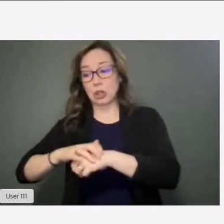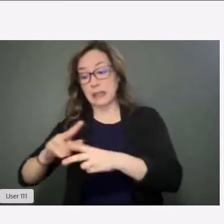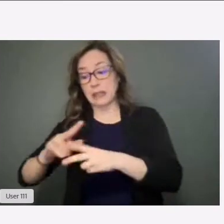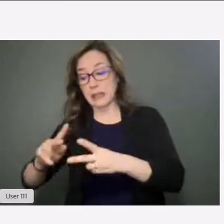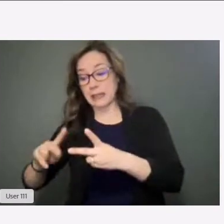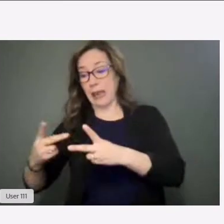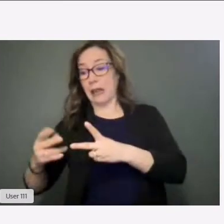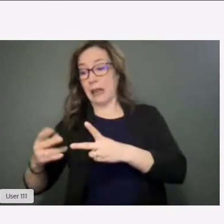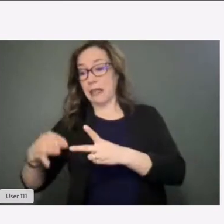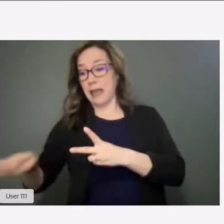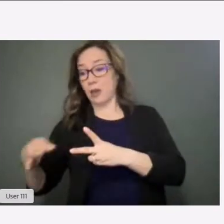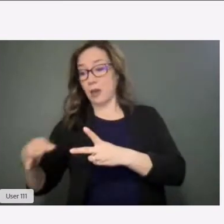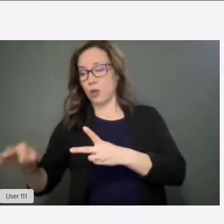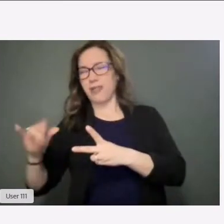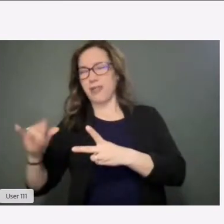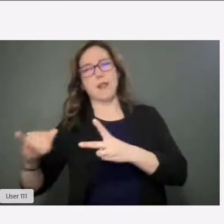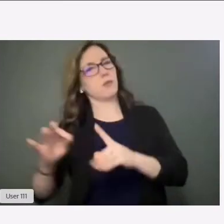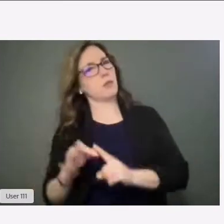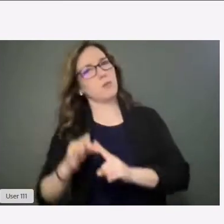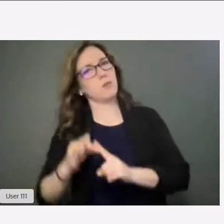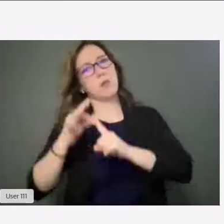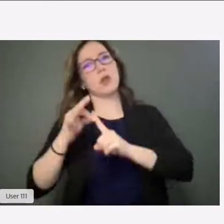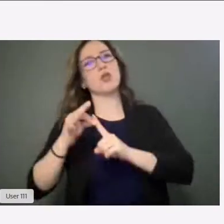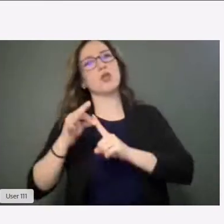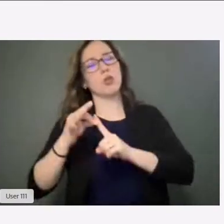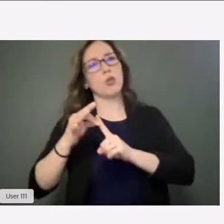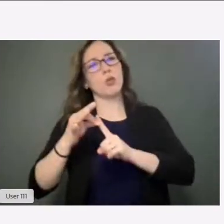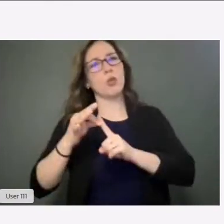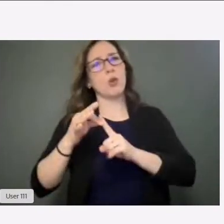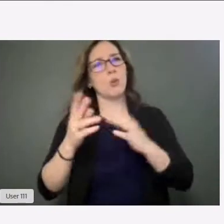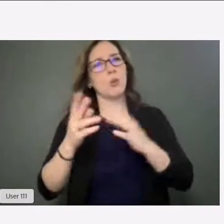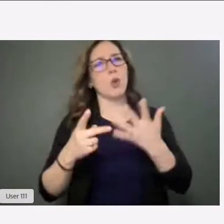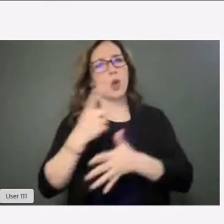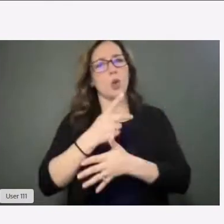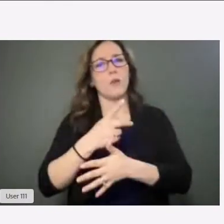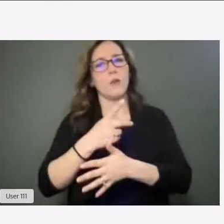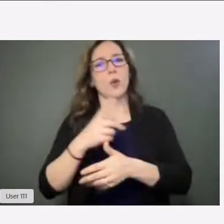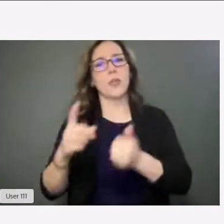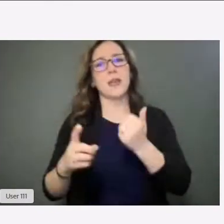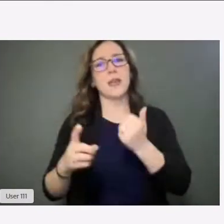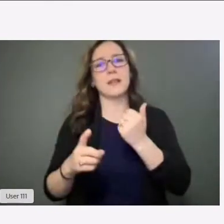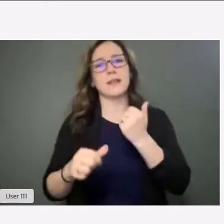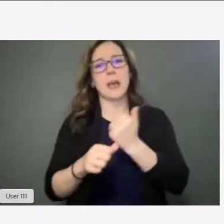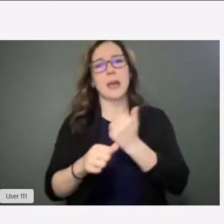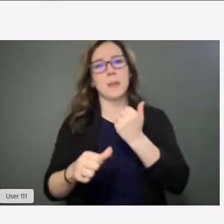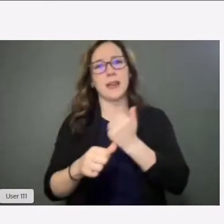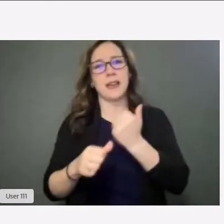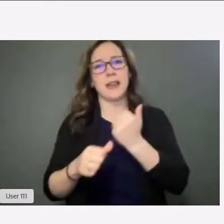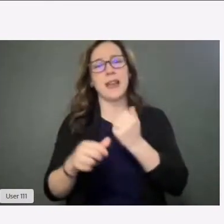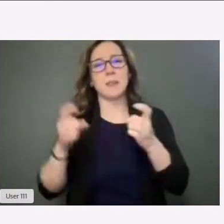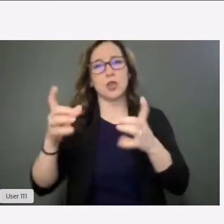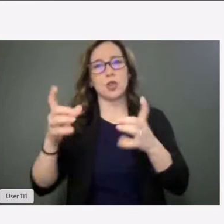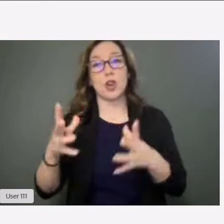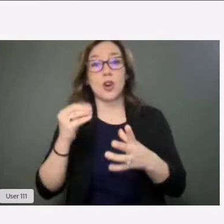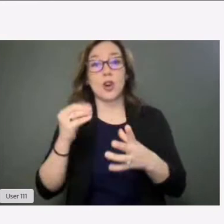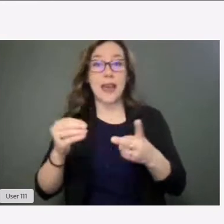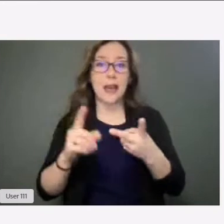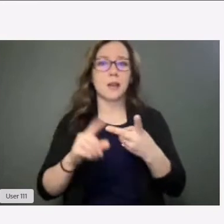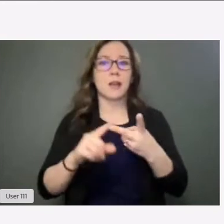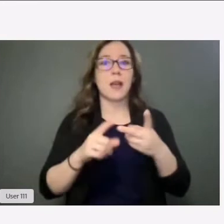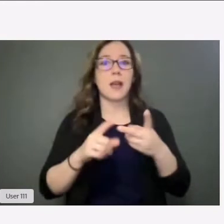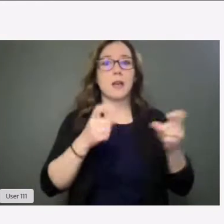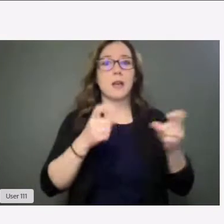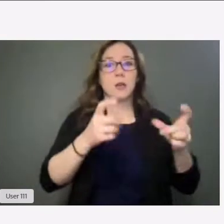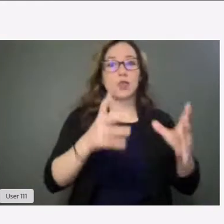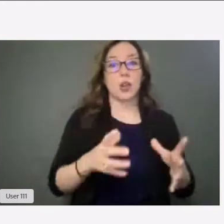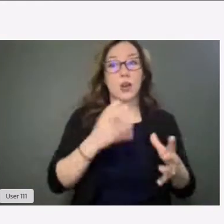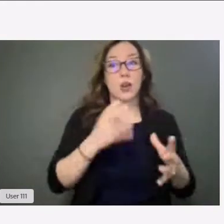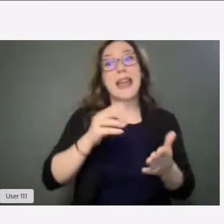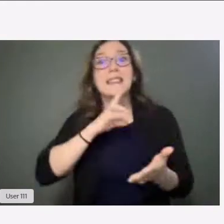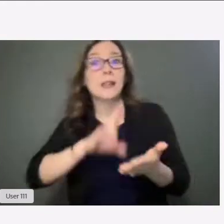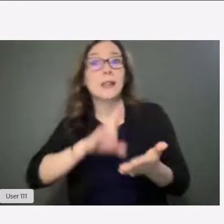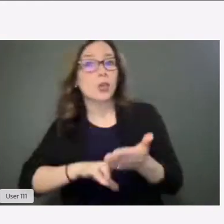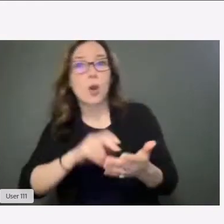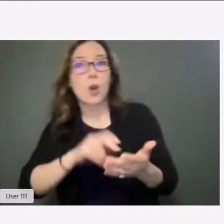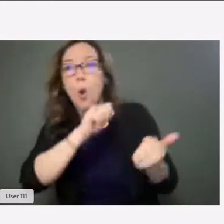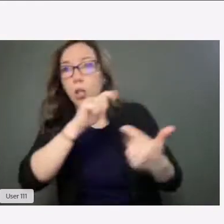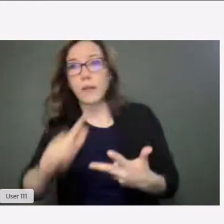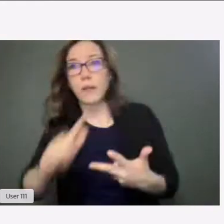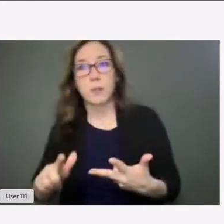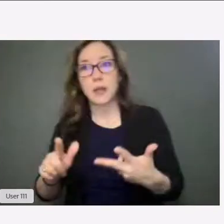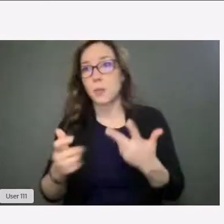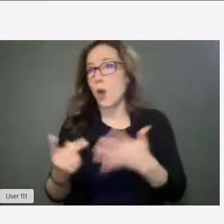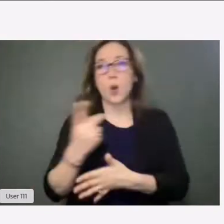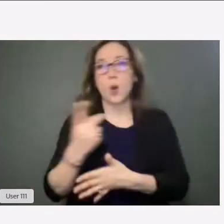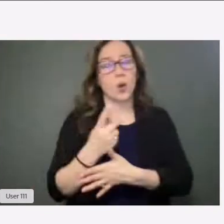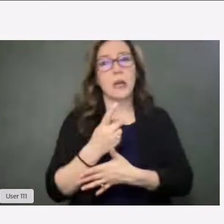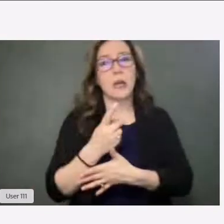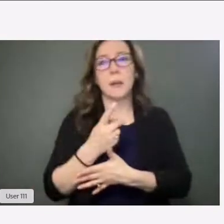is a special priority for the Deputy Administrator for Resilience and the Administrator, Administrator Criswell, and the Secretary. Ginny, I think I